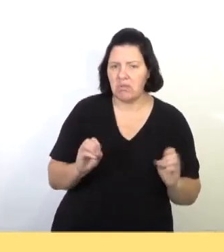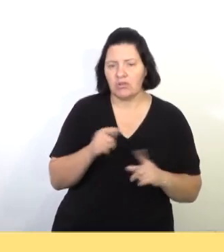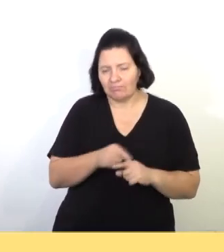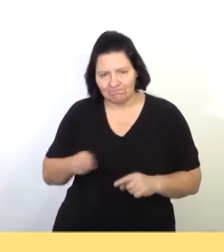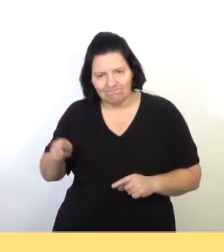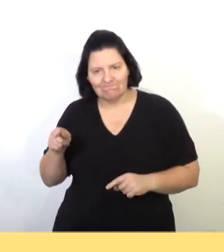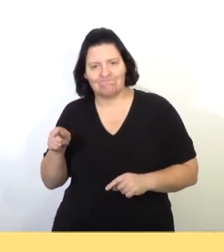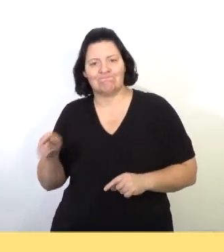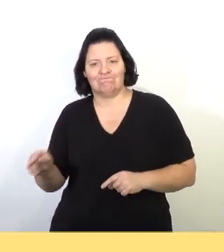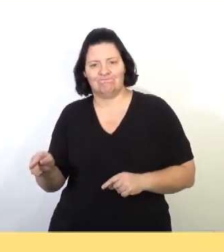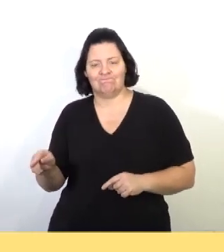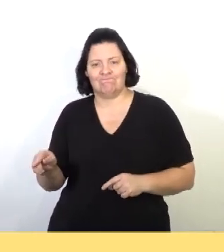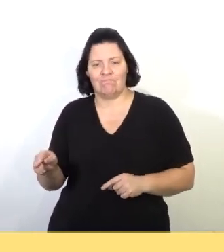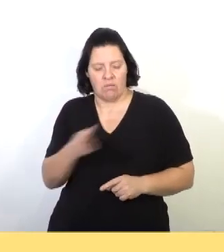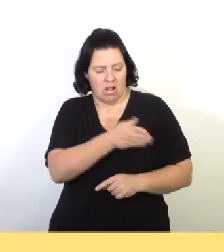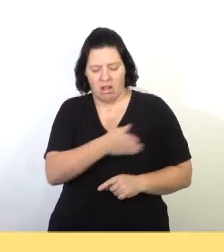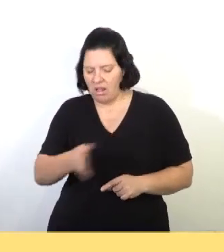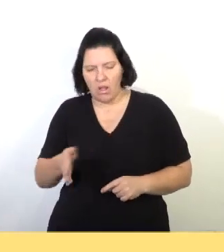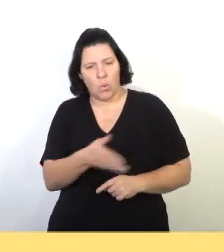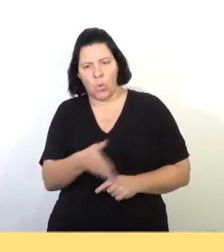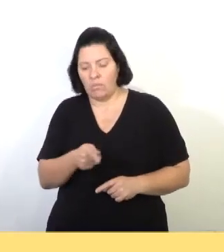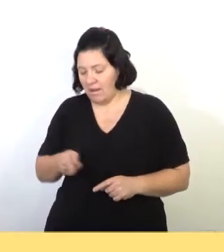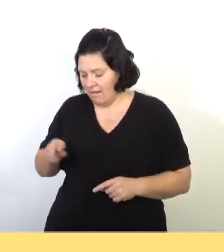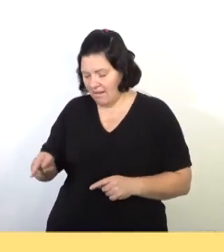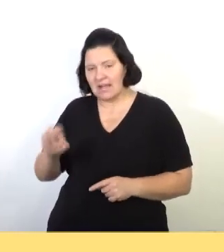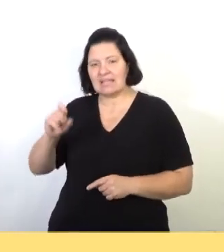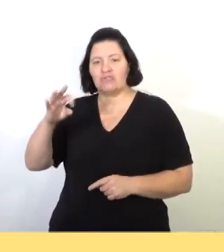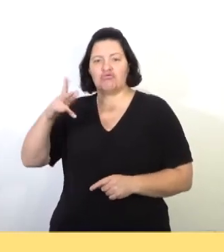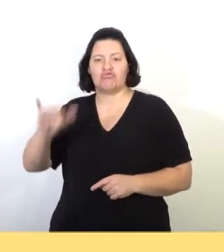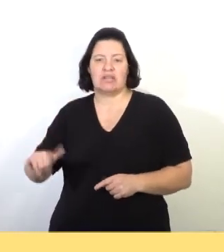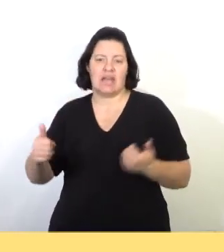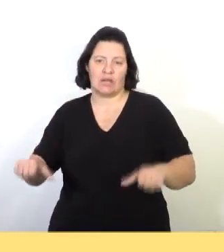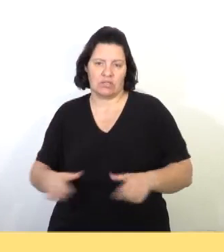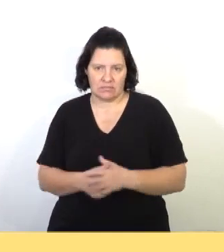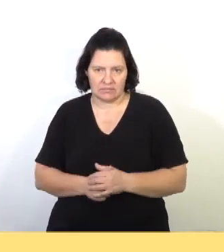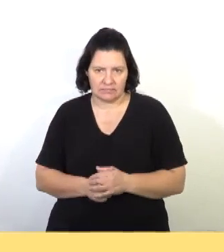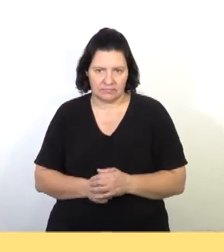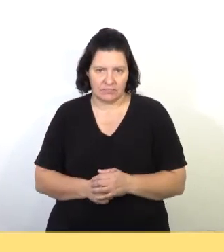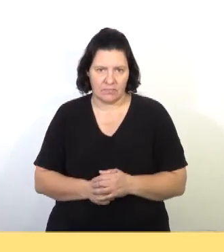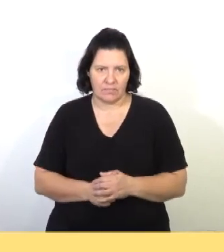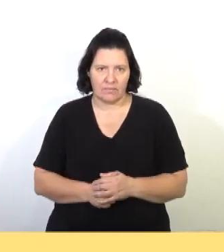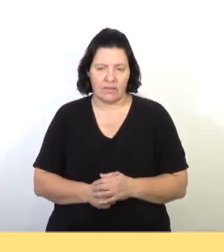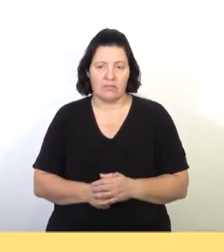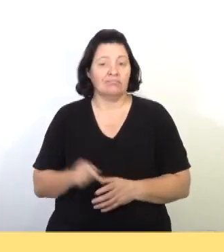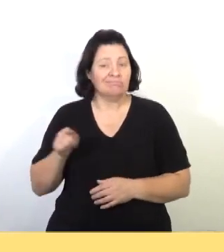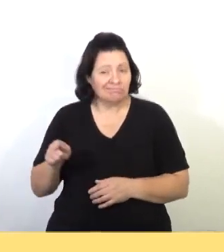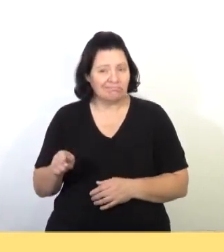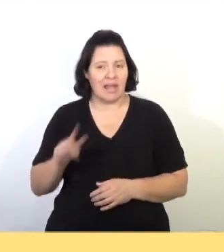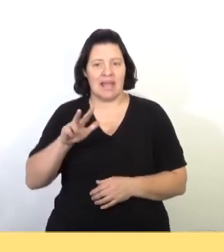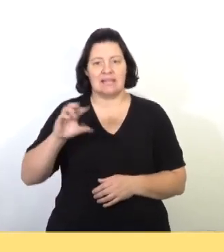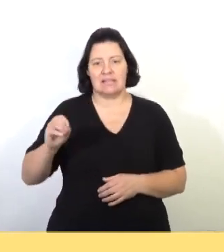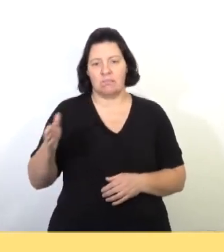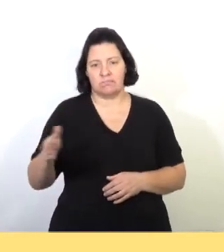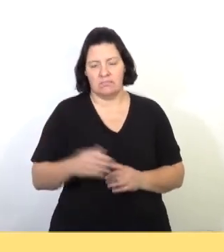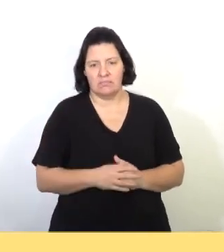So it will not go in the wages, the postage, or the stationery, but rather it will come to my sundry accounts. There is my